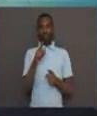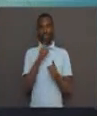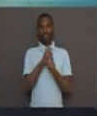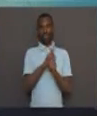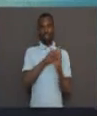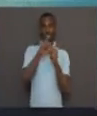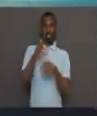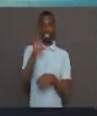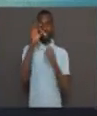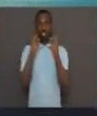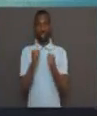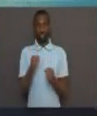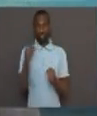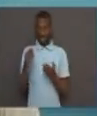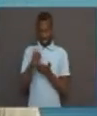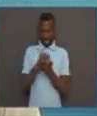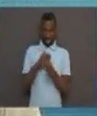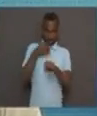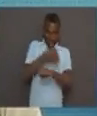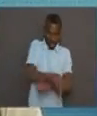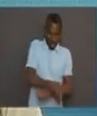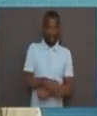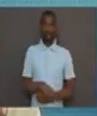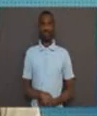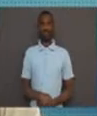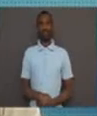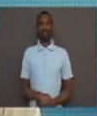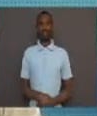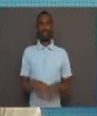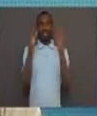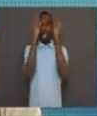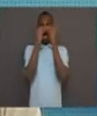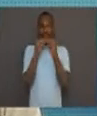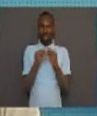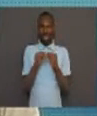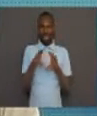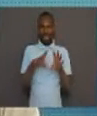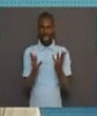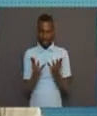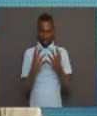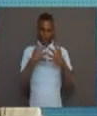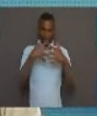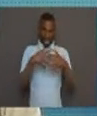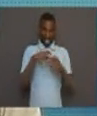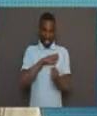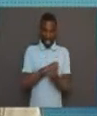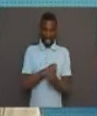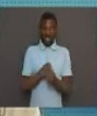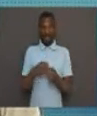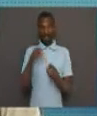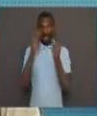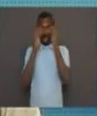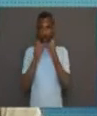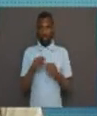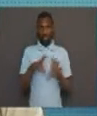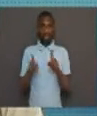work after the lesson. To calculate the binding energy, we could